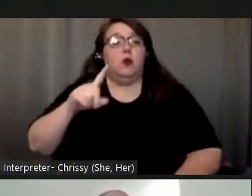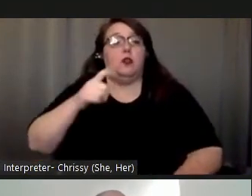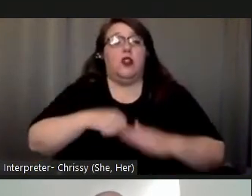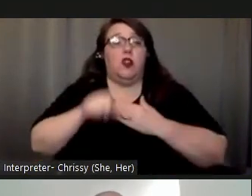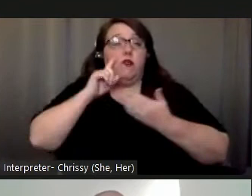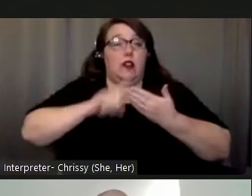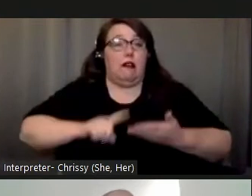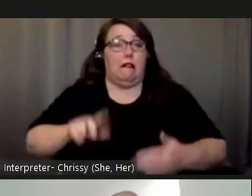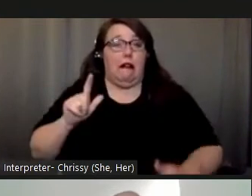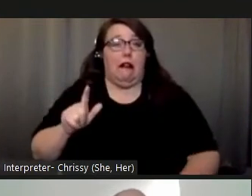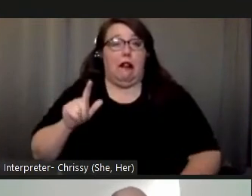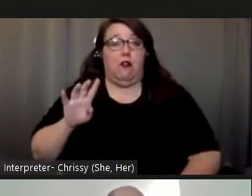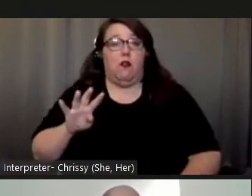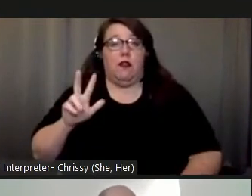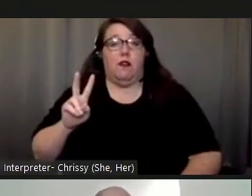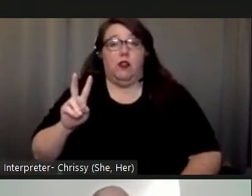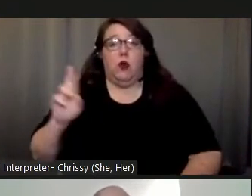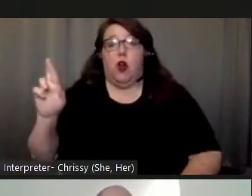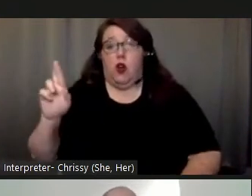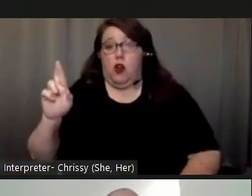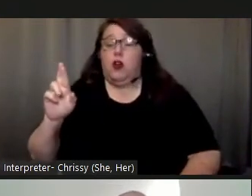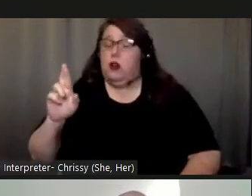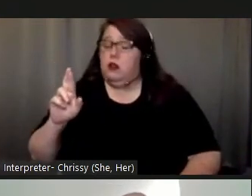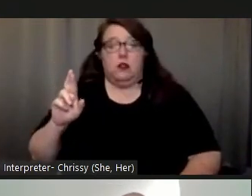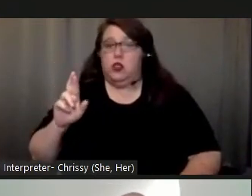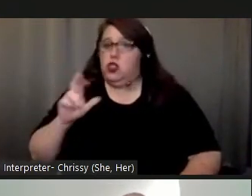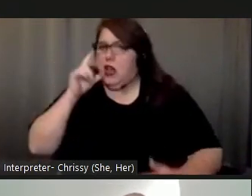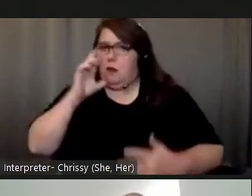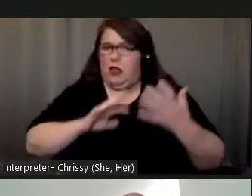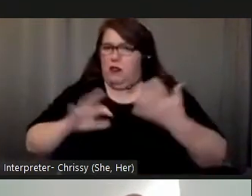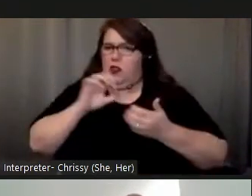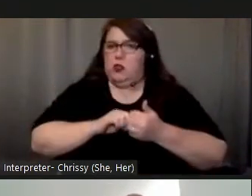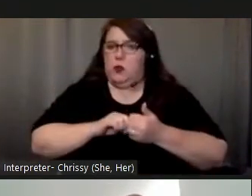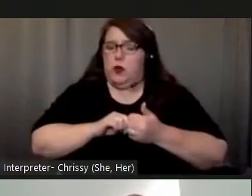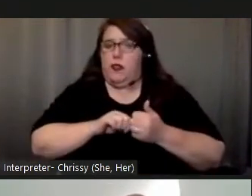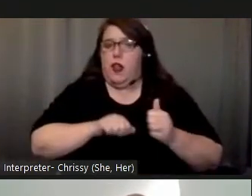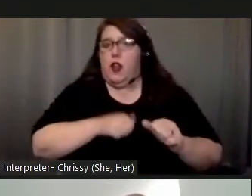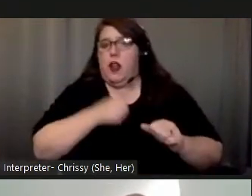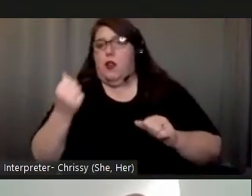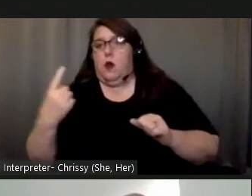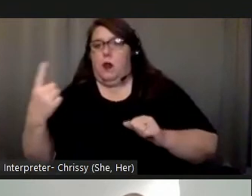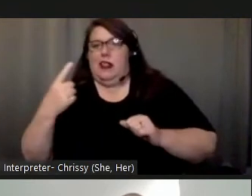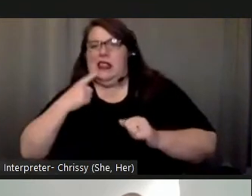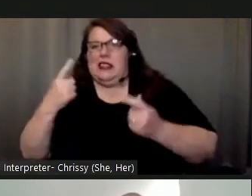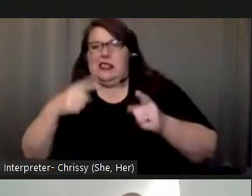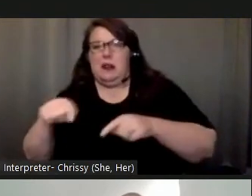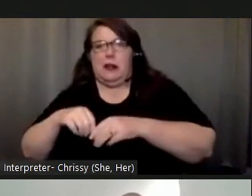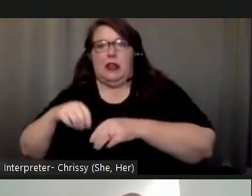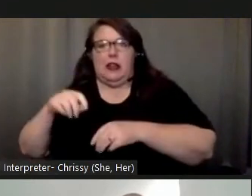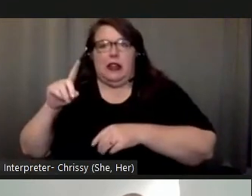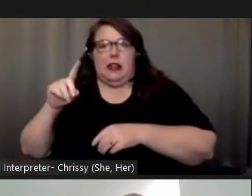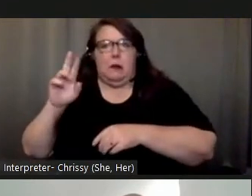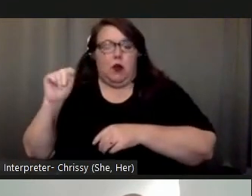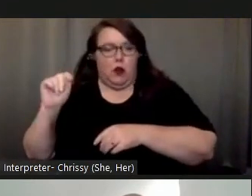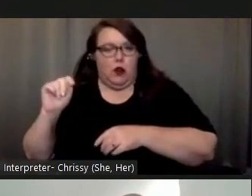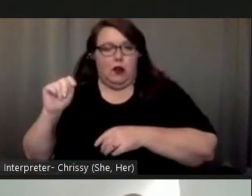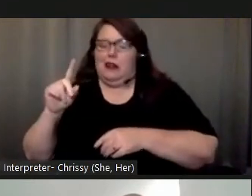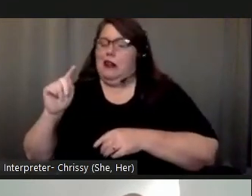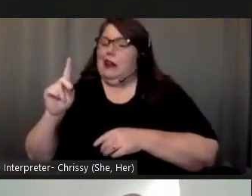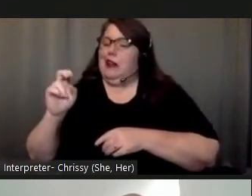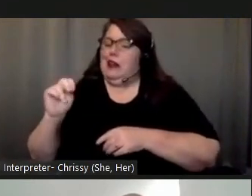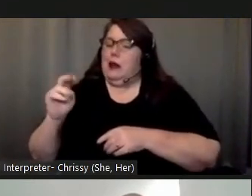this L452R strain, should not be confused with another variant that is circulating in Denmark. There has been a little bit of confusion about that